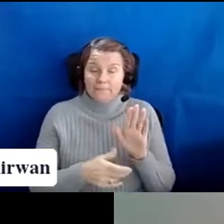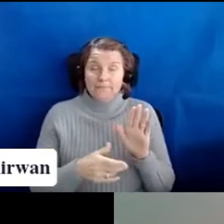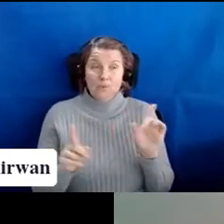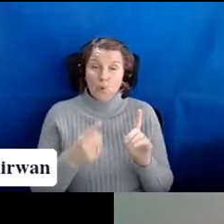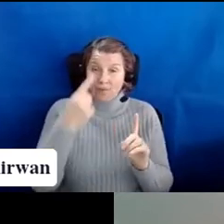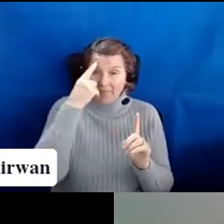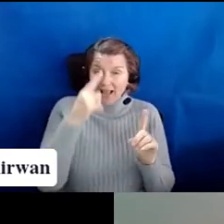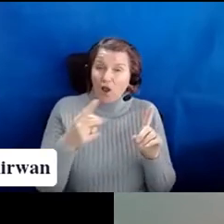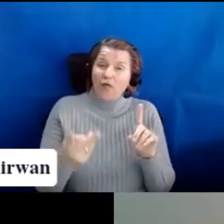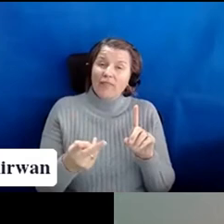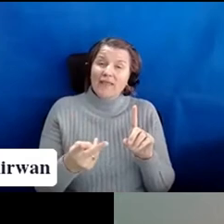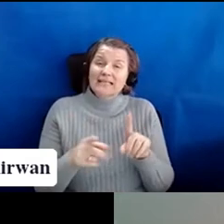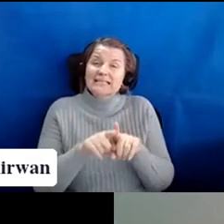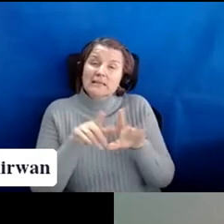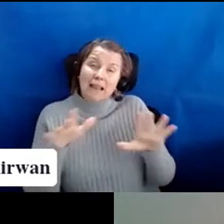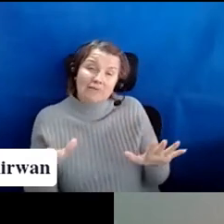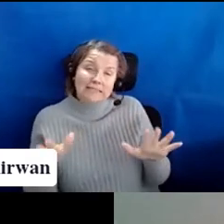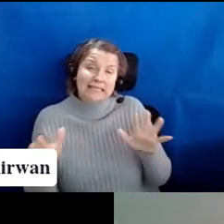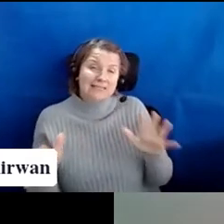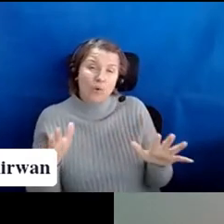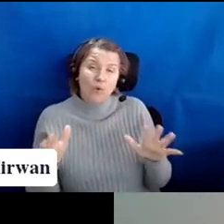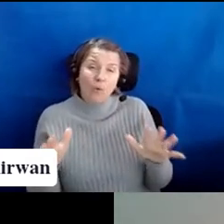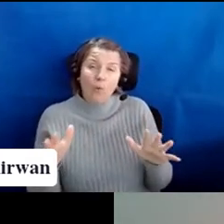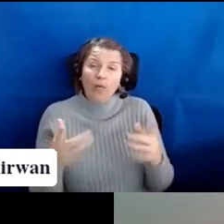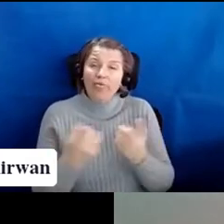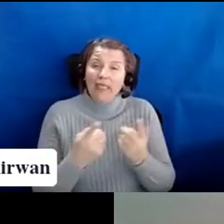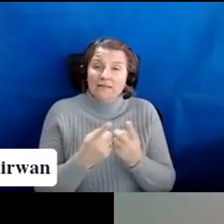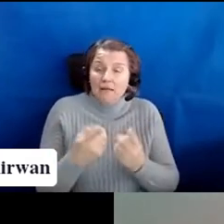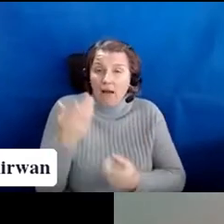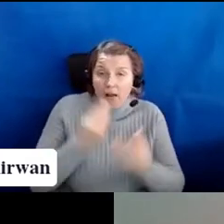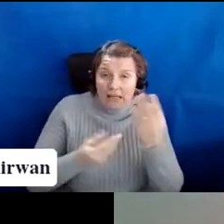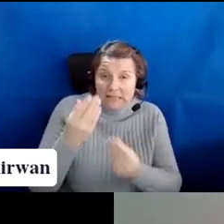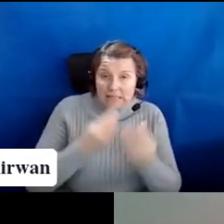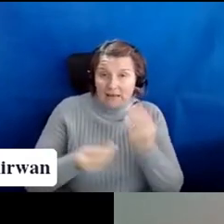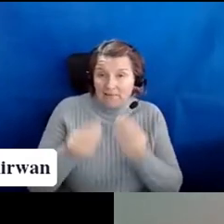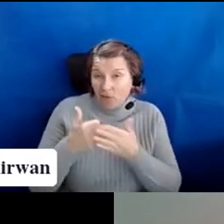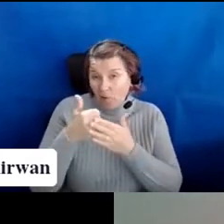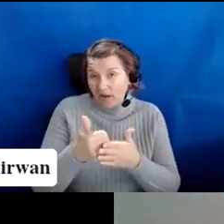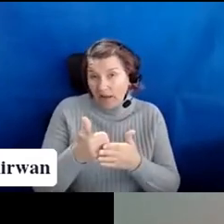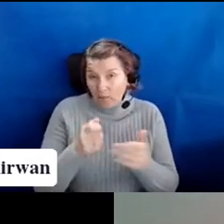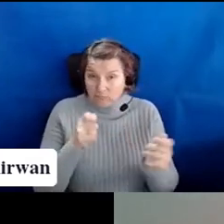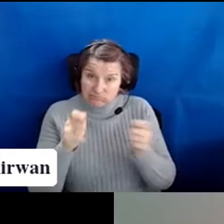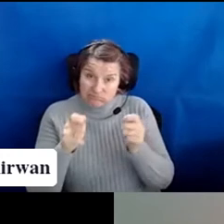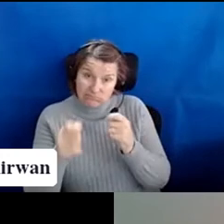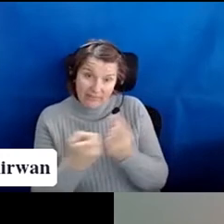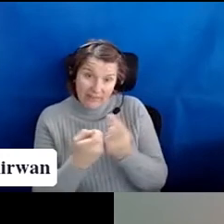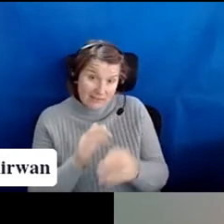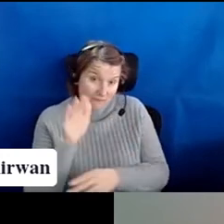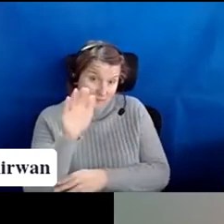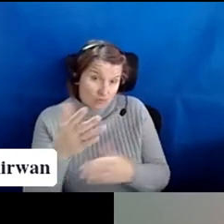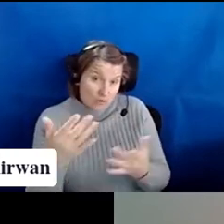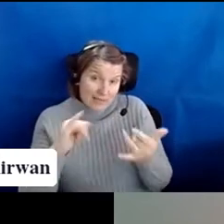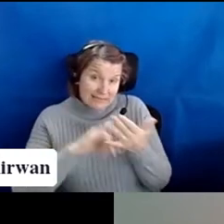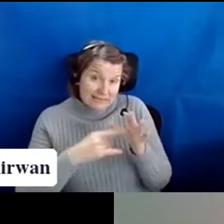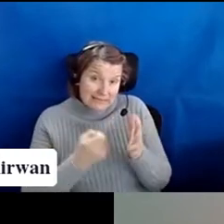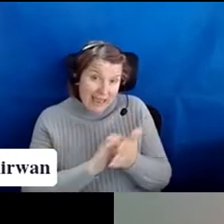some of the similarities are, or maybe some of the things that come out of listening that could help shape things in the future. Sarah or Vivian,